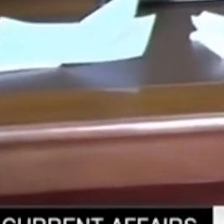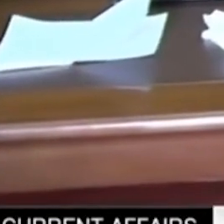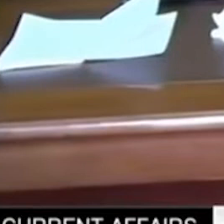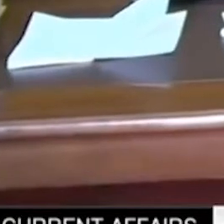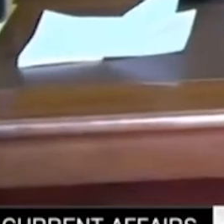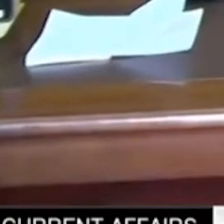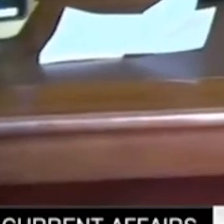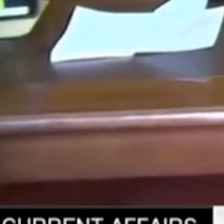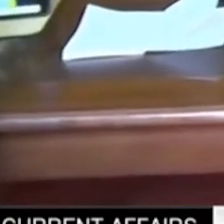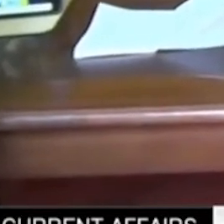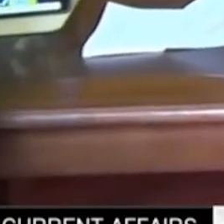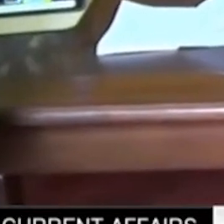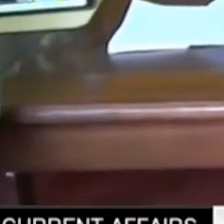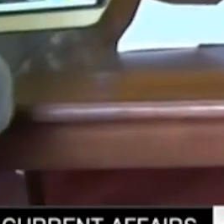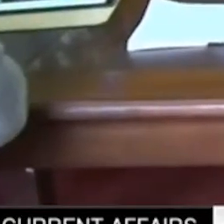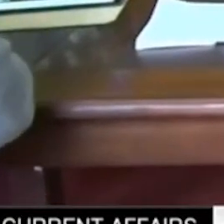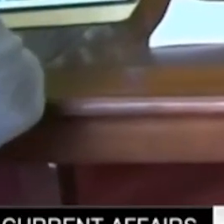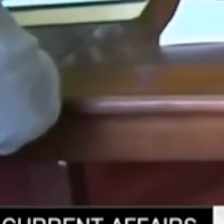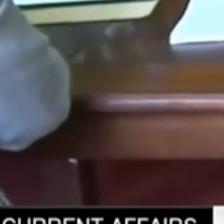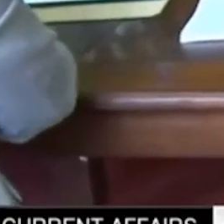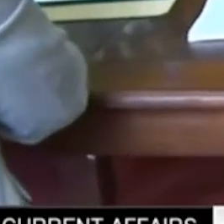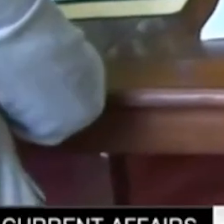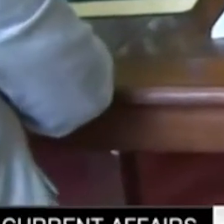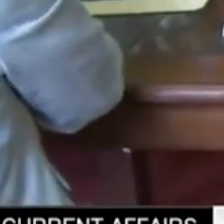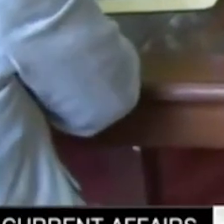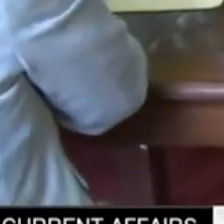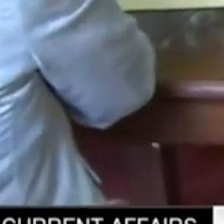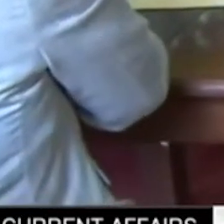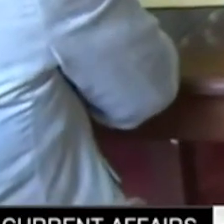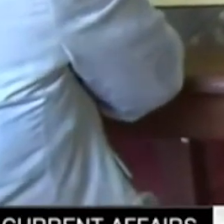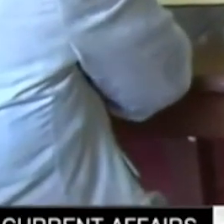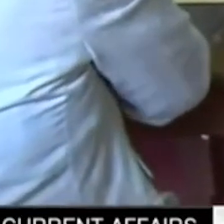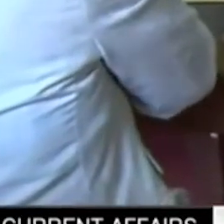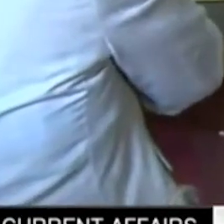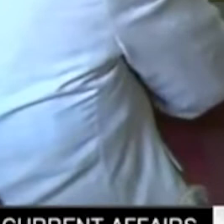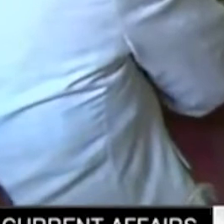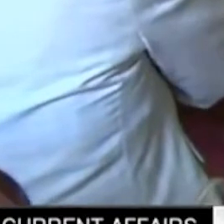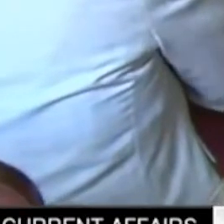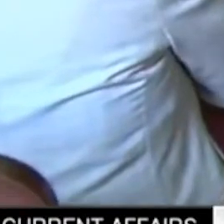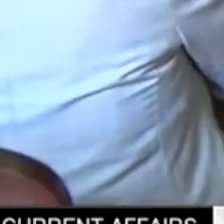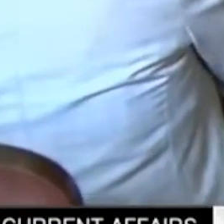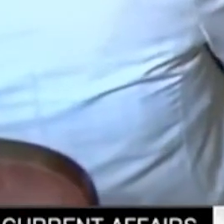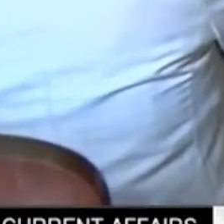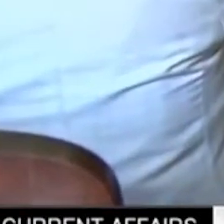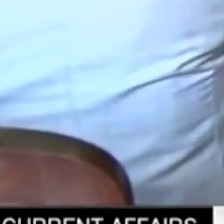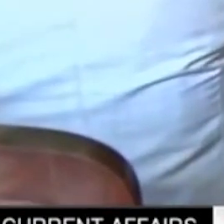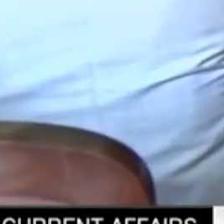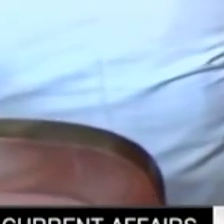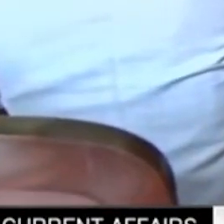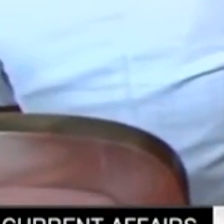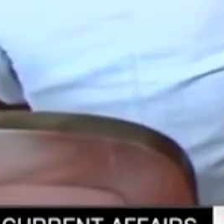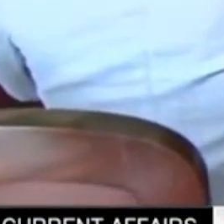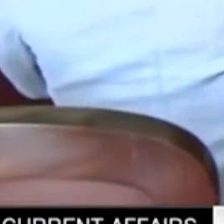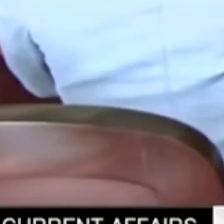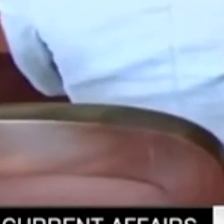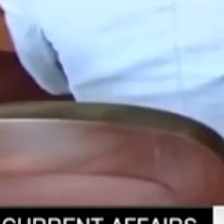purchased. That meeting was successfully done, Madam President, on the 26th. And as I